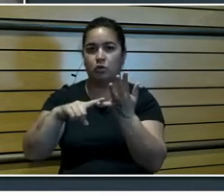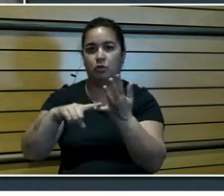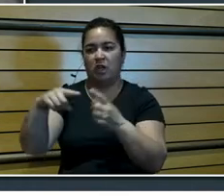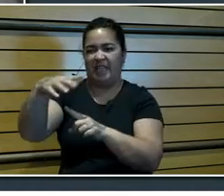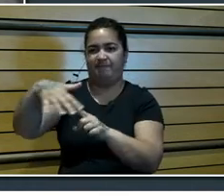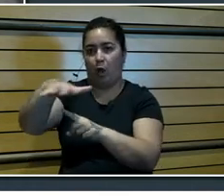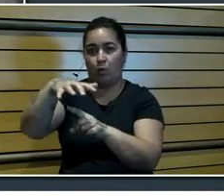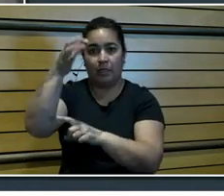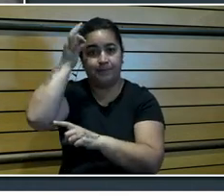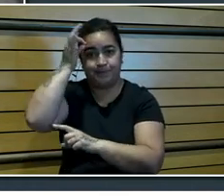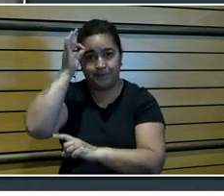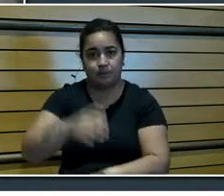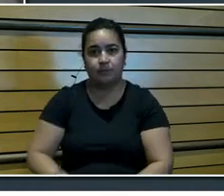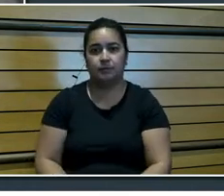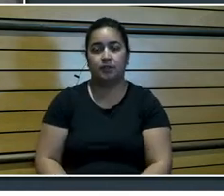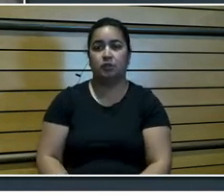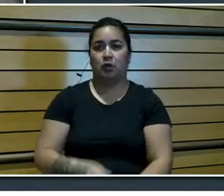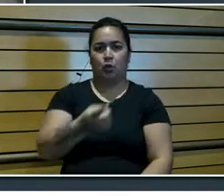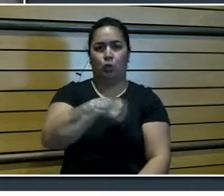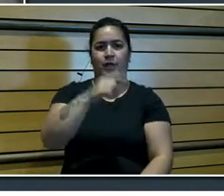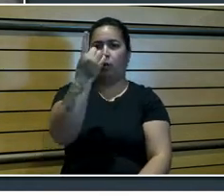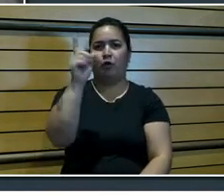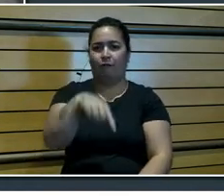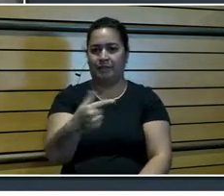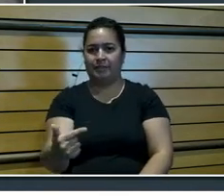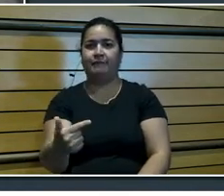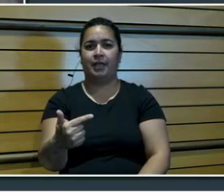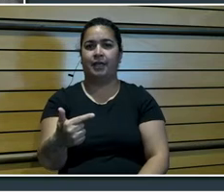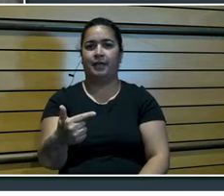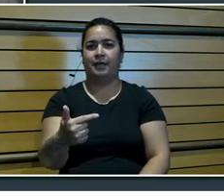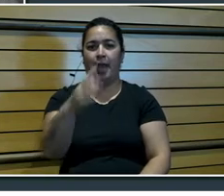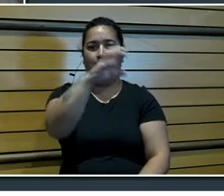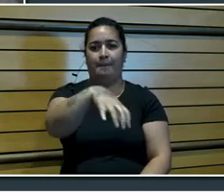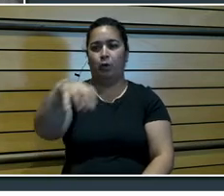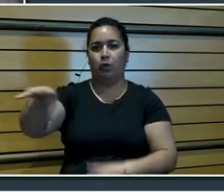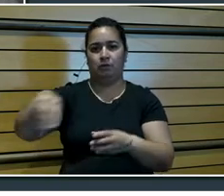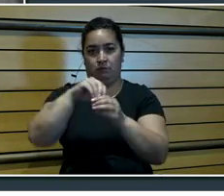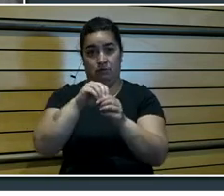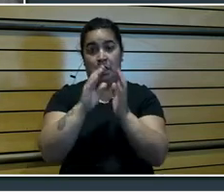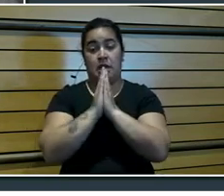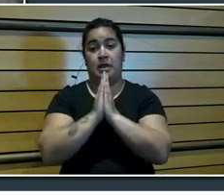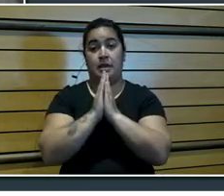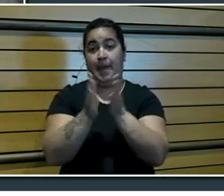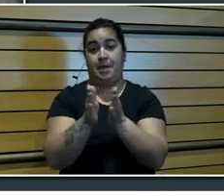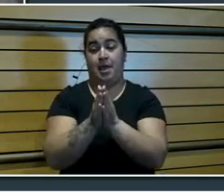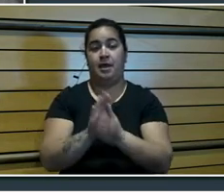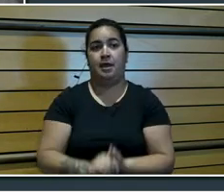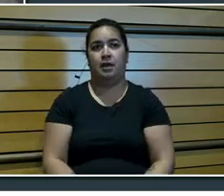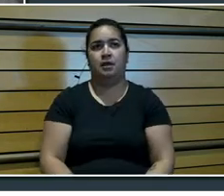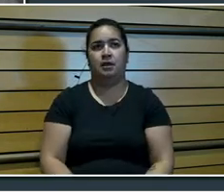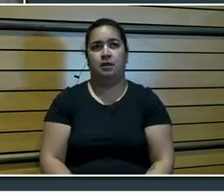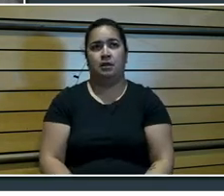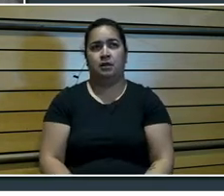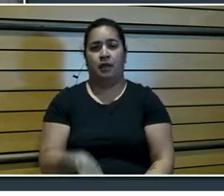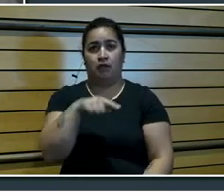Ngāti Pārau are one of seven mana whenua hapu, or local sub-tribes of the Ahuriri Napier area. The Ngāti Pārauhapu Trust is an